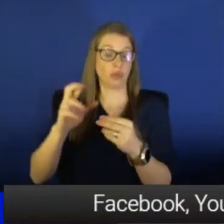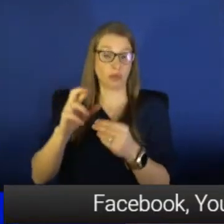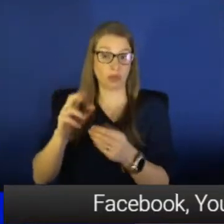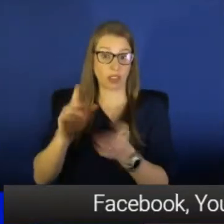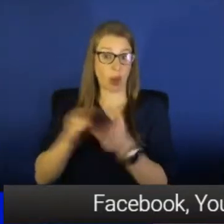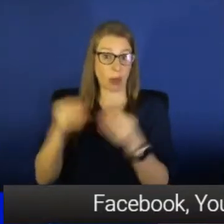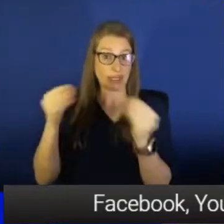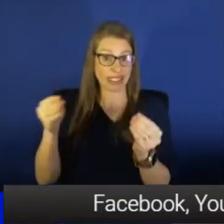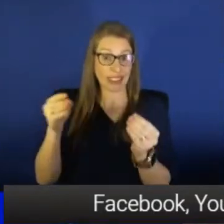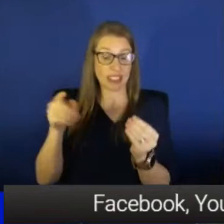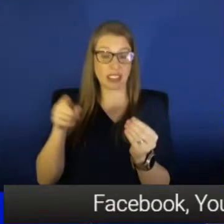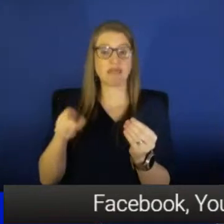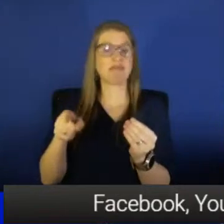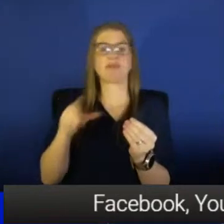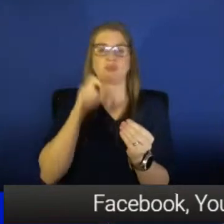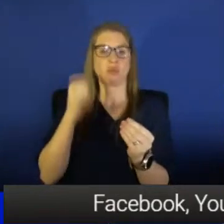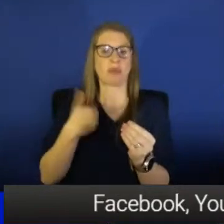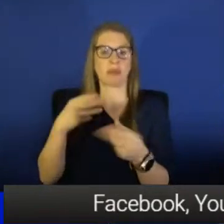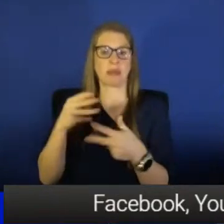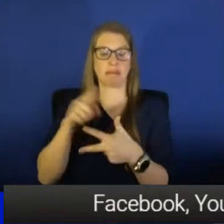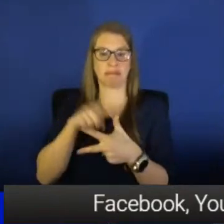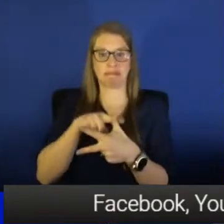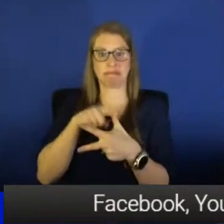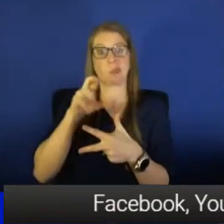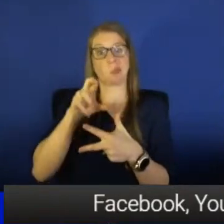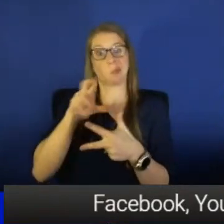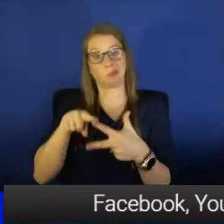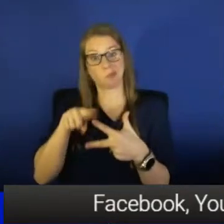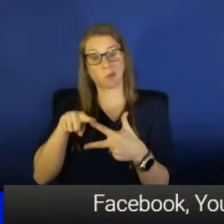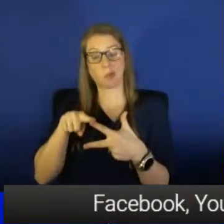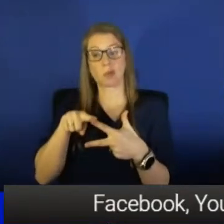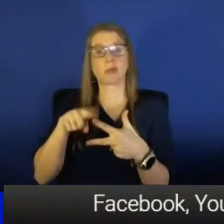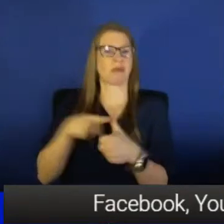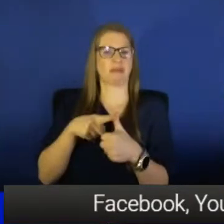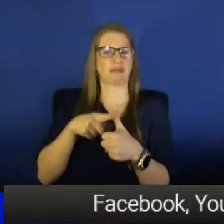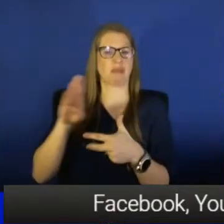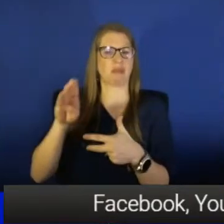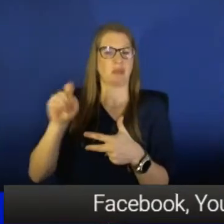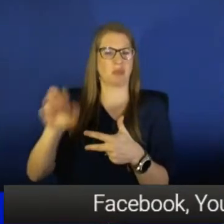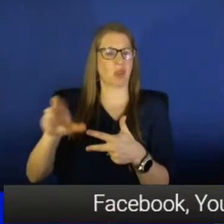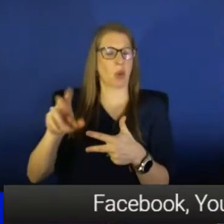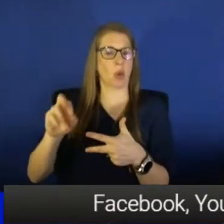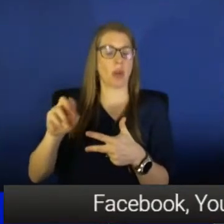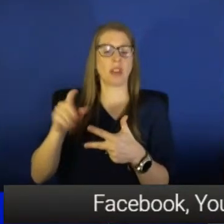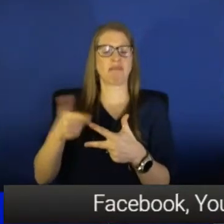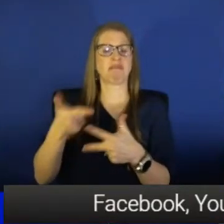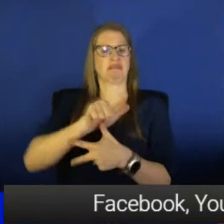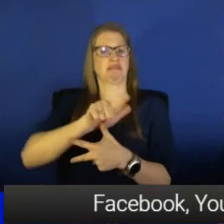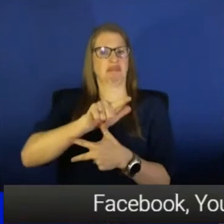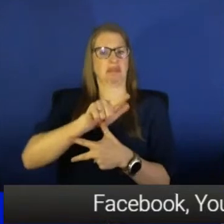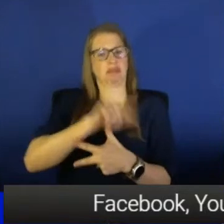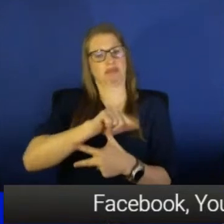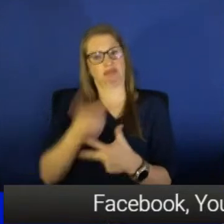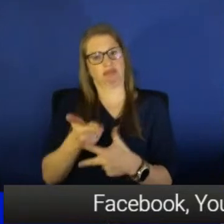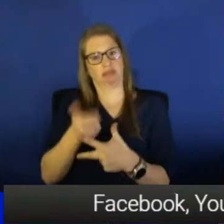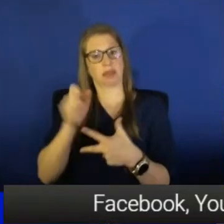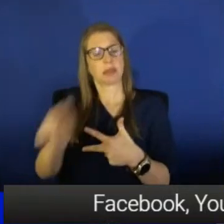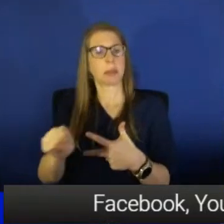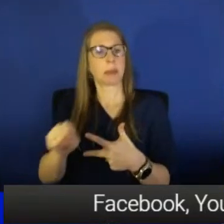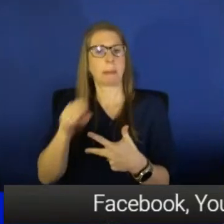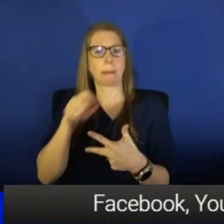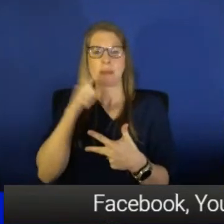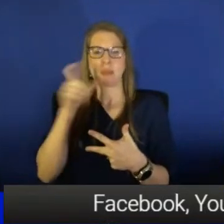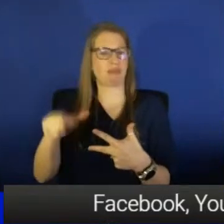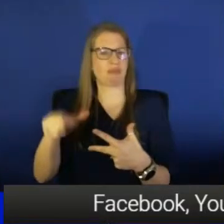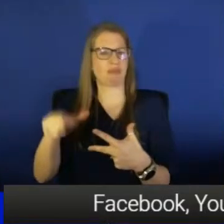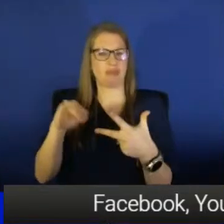you originally got your vaccine with, you can switch to that other company with mRNAs, but you don't need to switch to another platform. You can